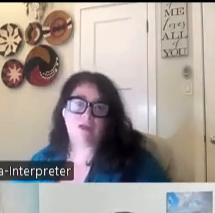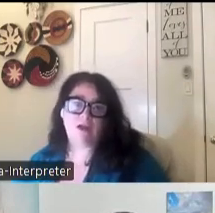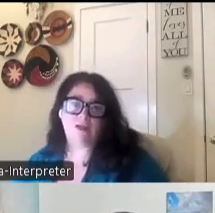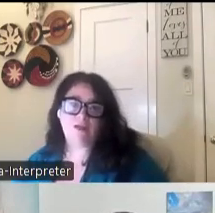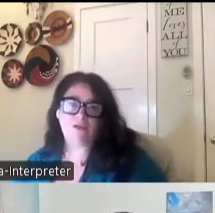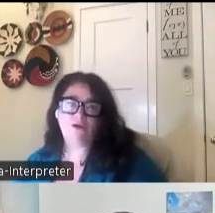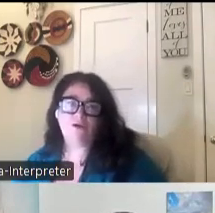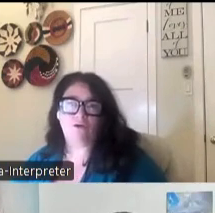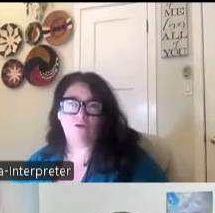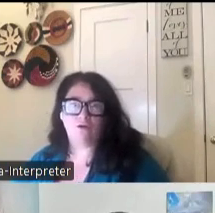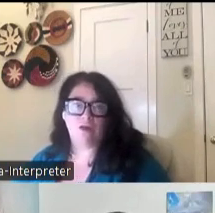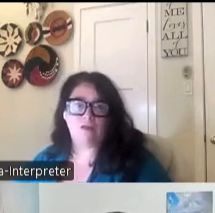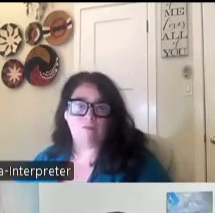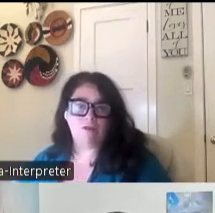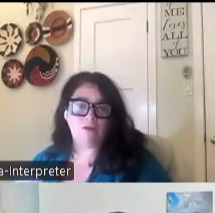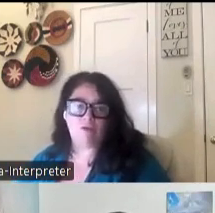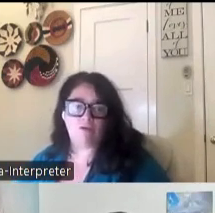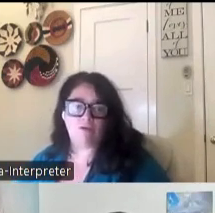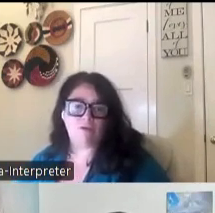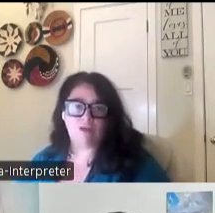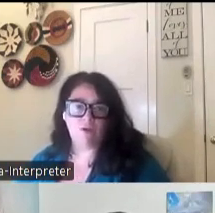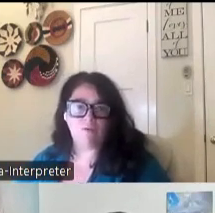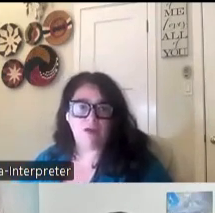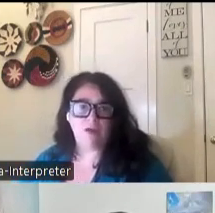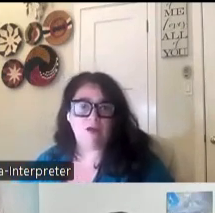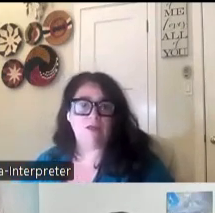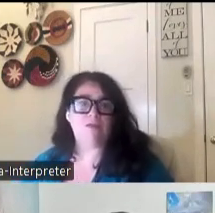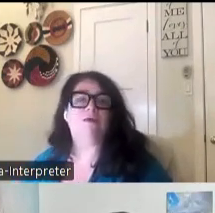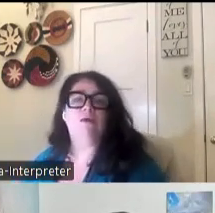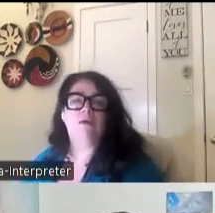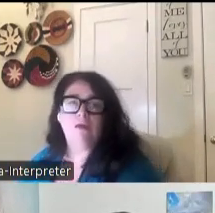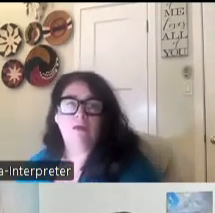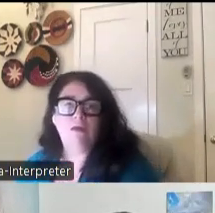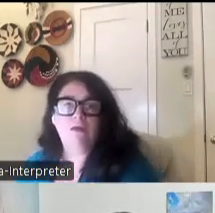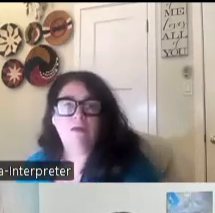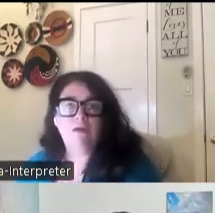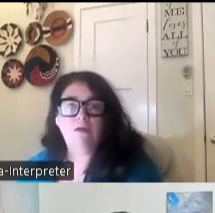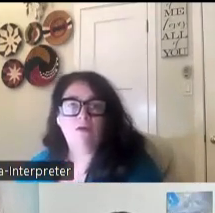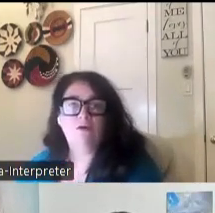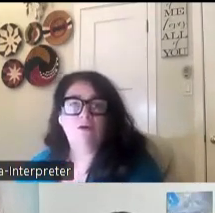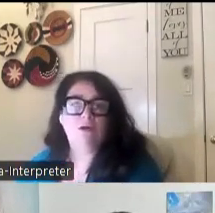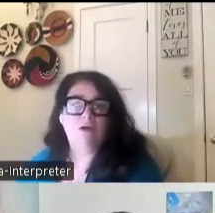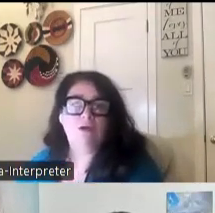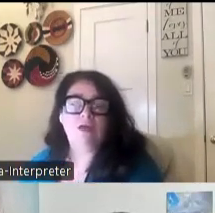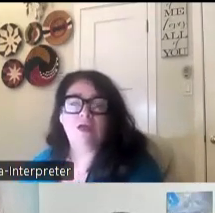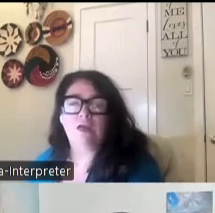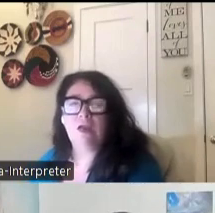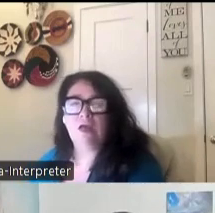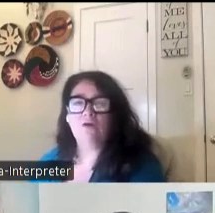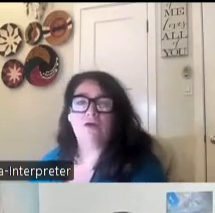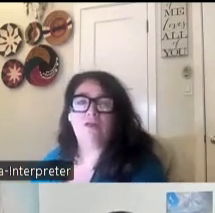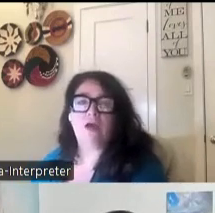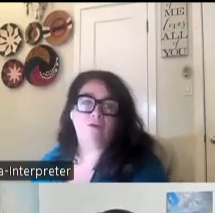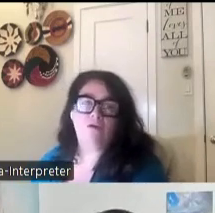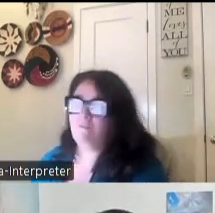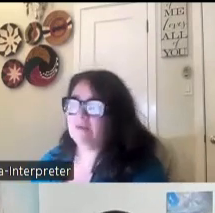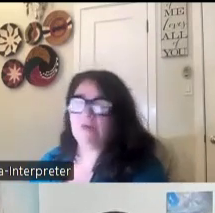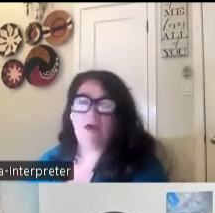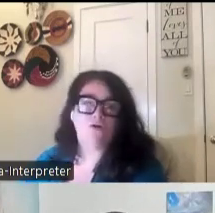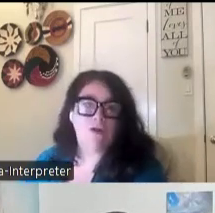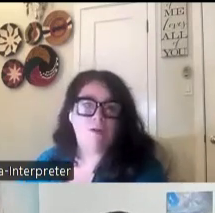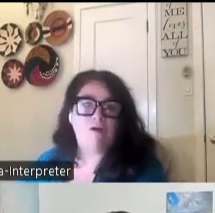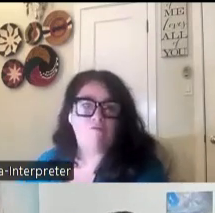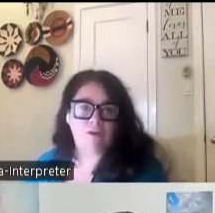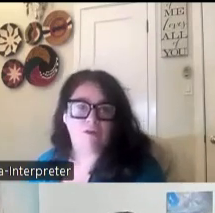sea breeze, but also the fact that the air itself is drying. And so these have opposing effects. Which will win the tug